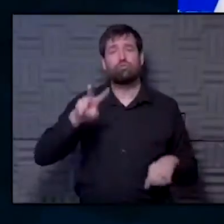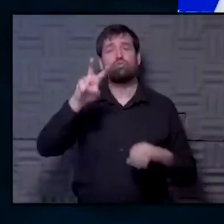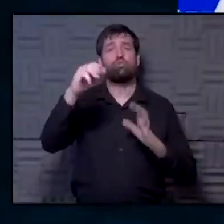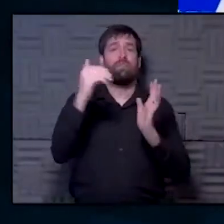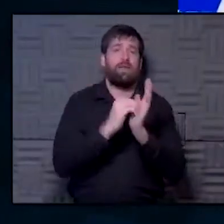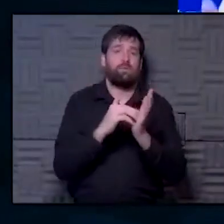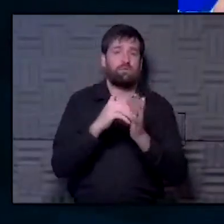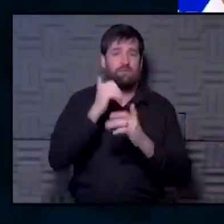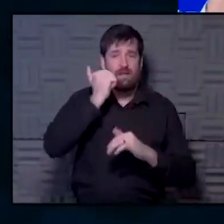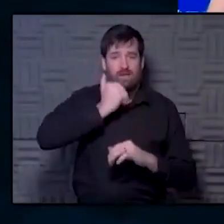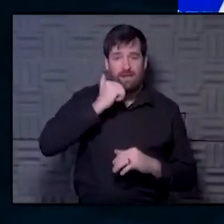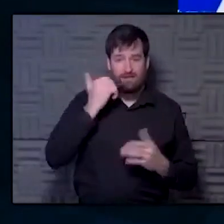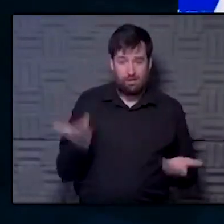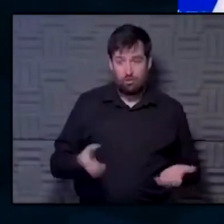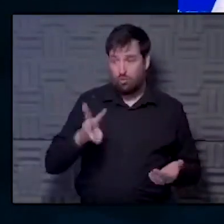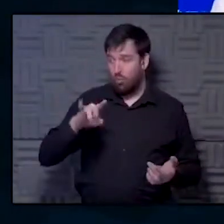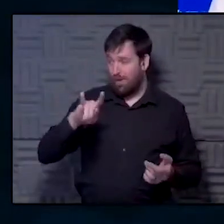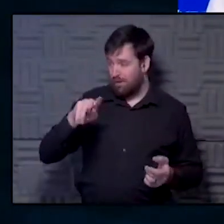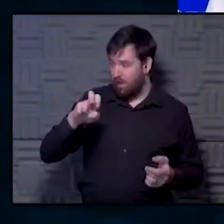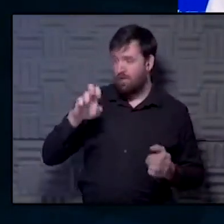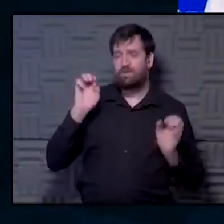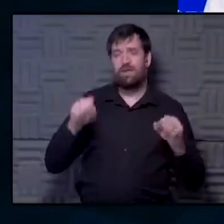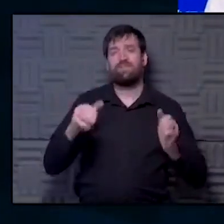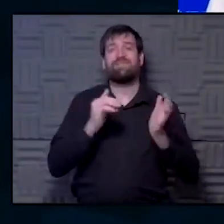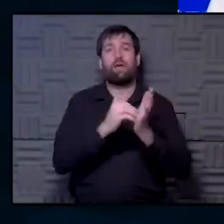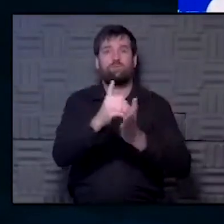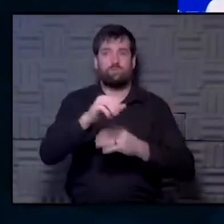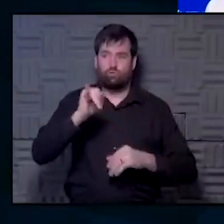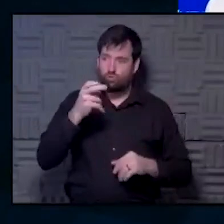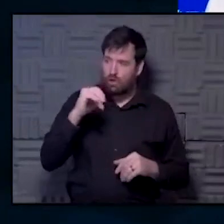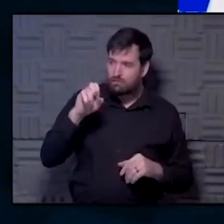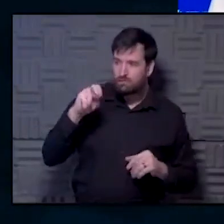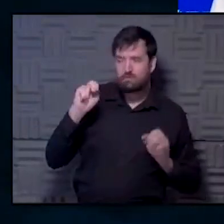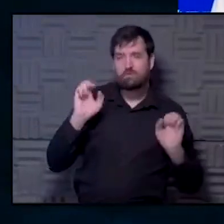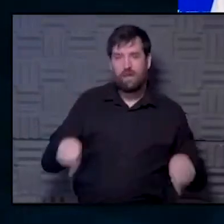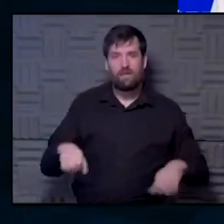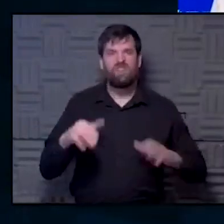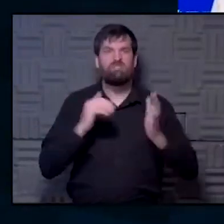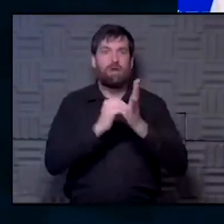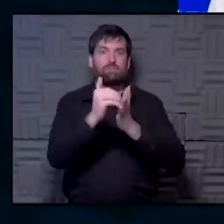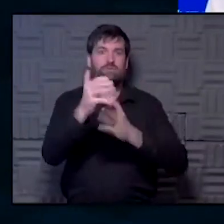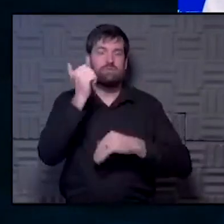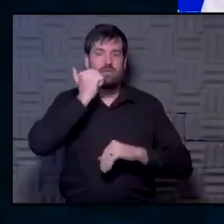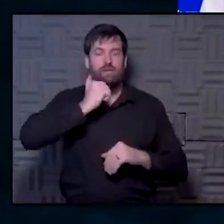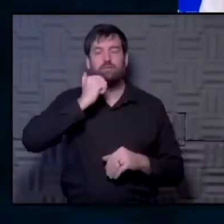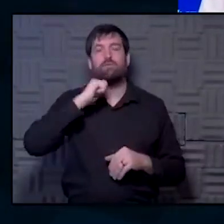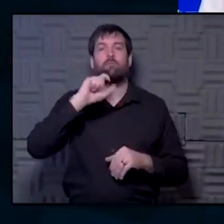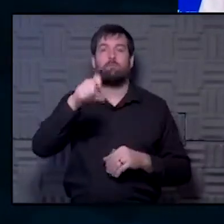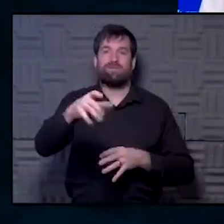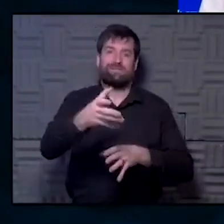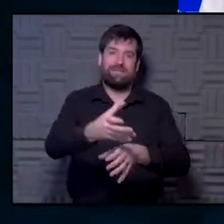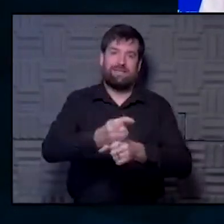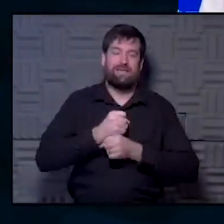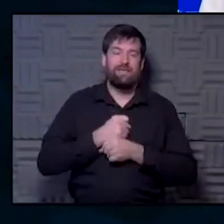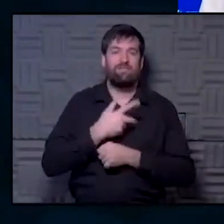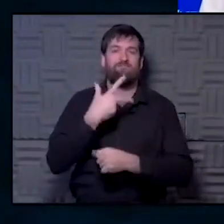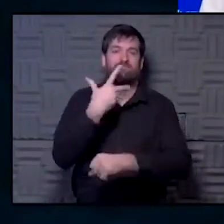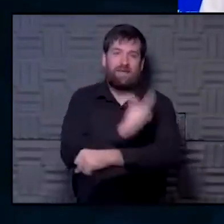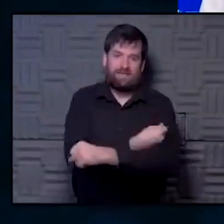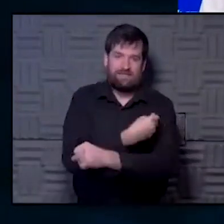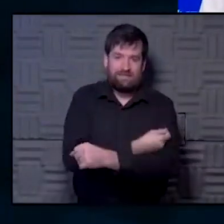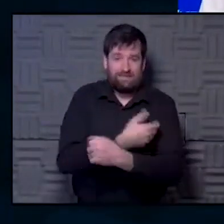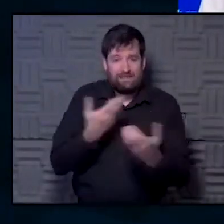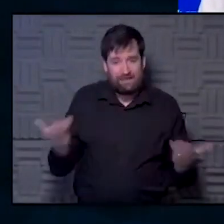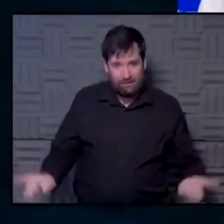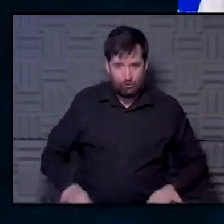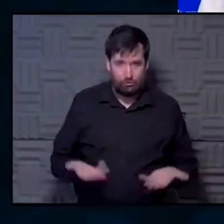here at the health system. I know Wyandotte County can do thousands a day. I know Johnson County can do thousands a day. Got to get the vaccination in, though. We got to get the